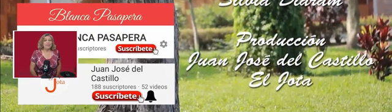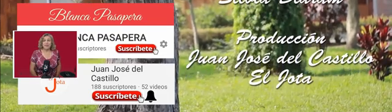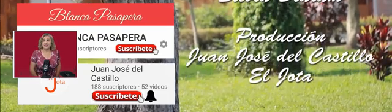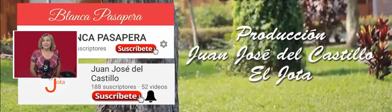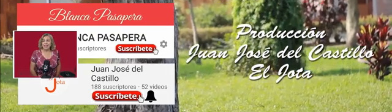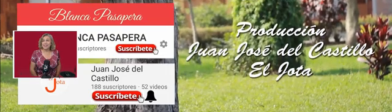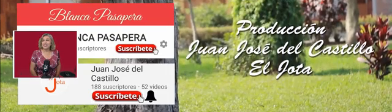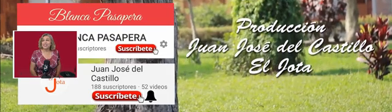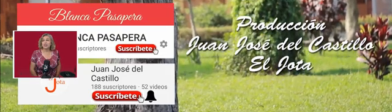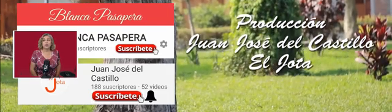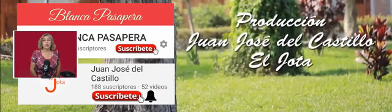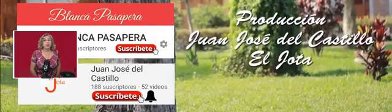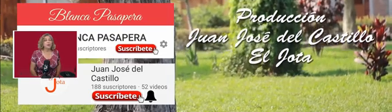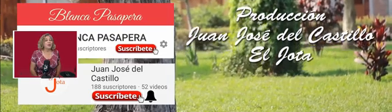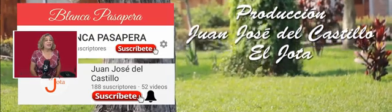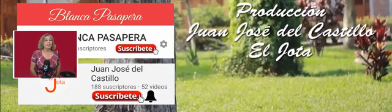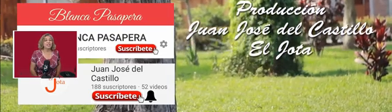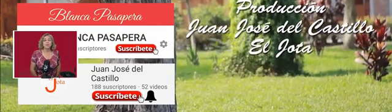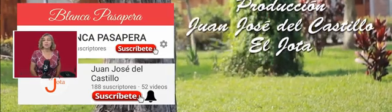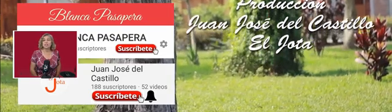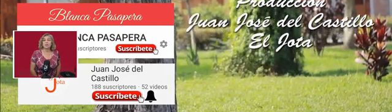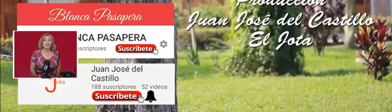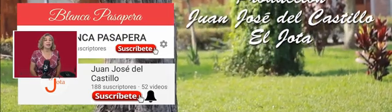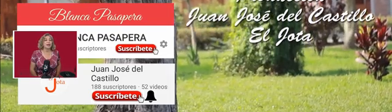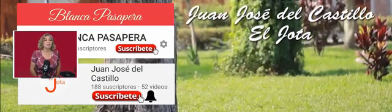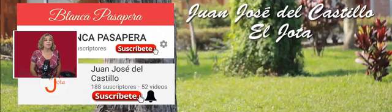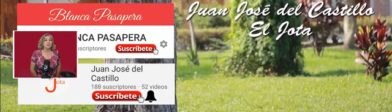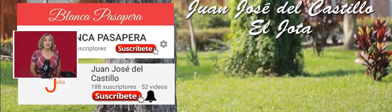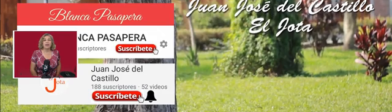with money that is in the U.S.